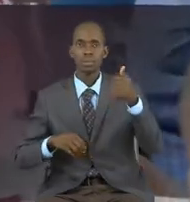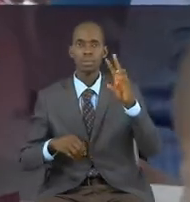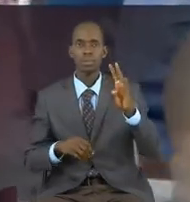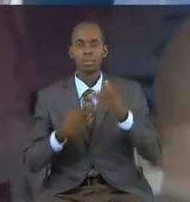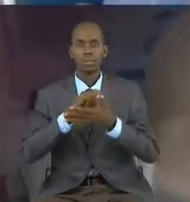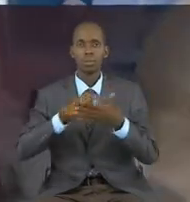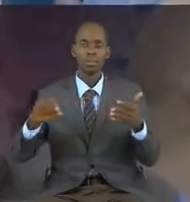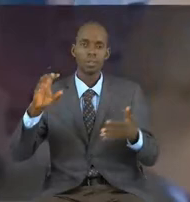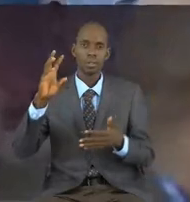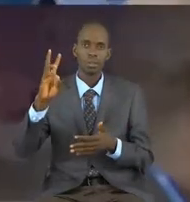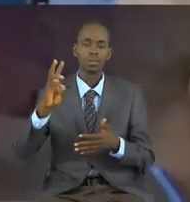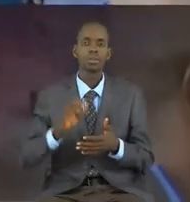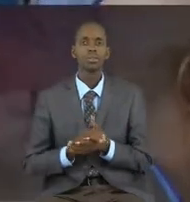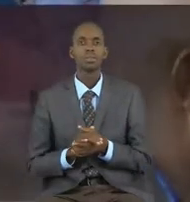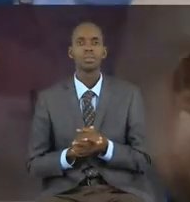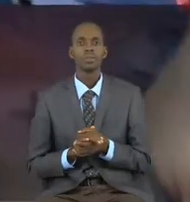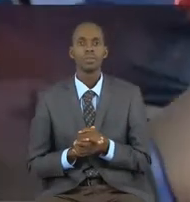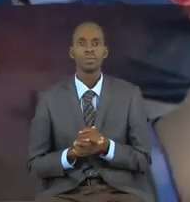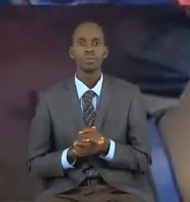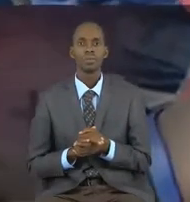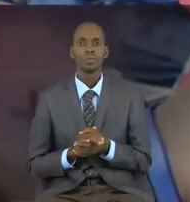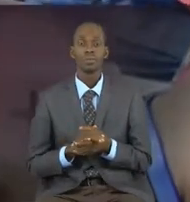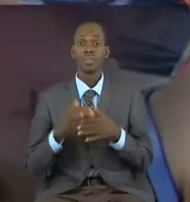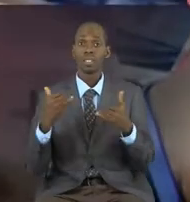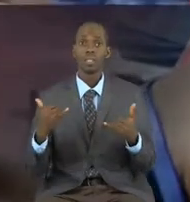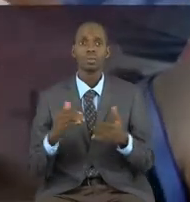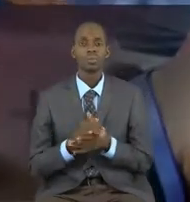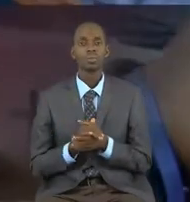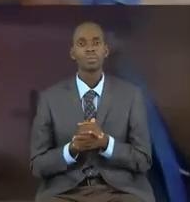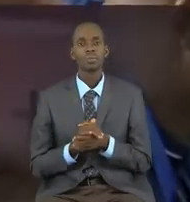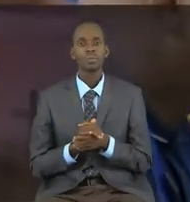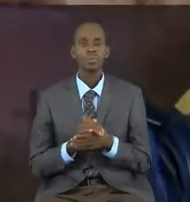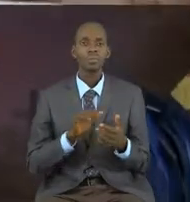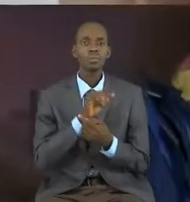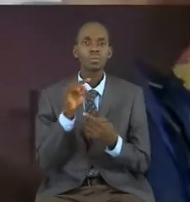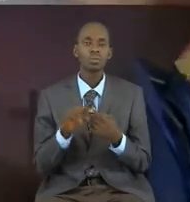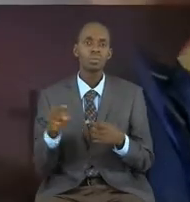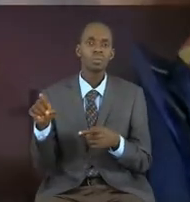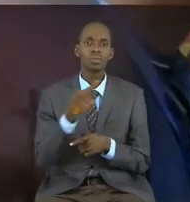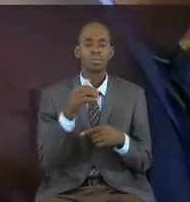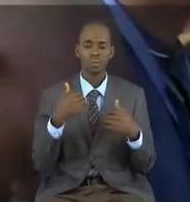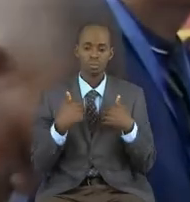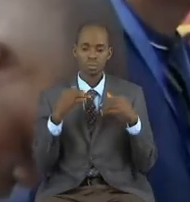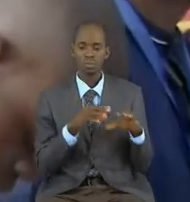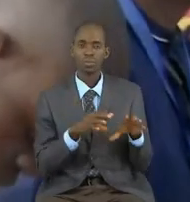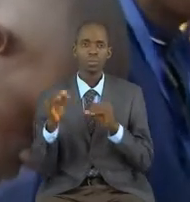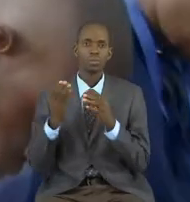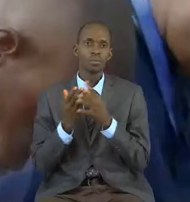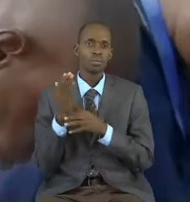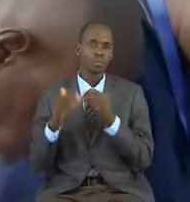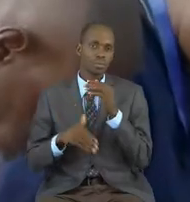reading verse 6. Now, when they had gone throughout